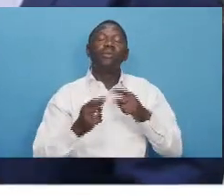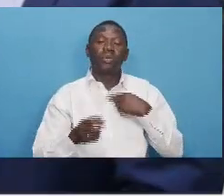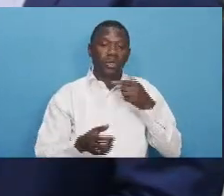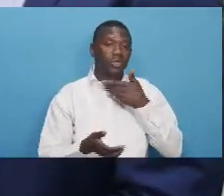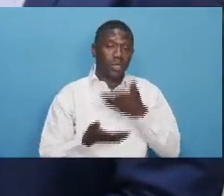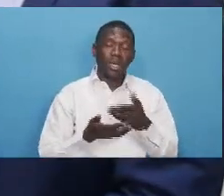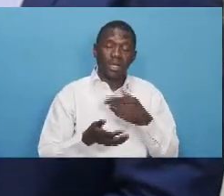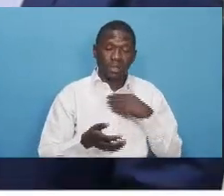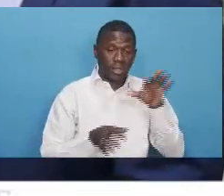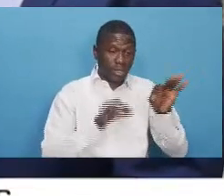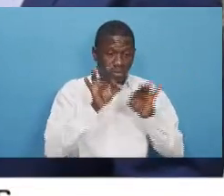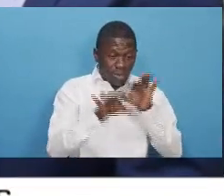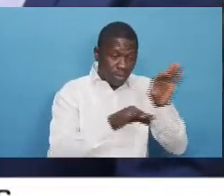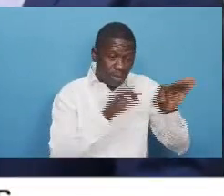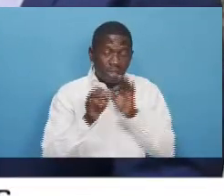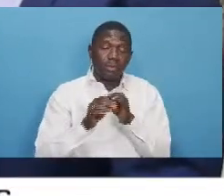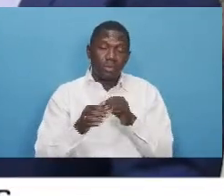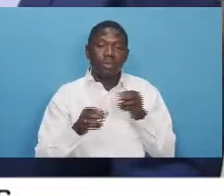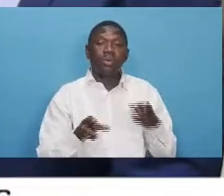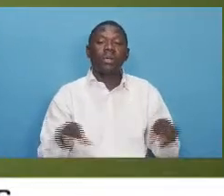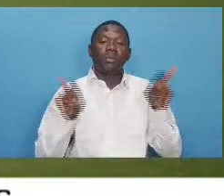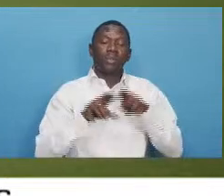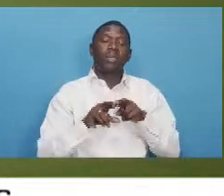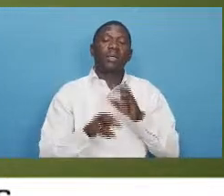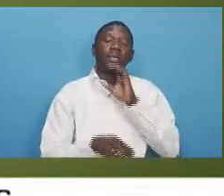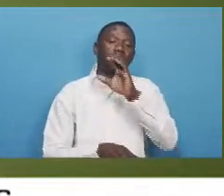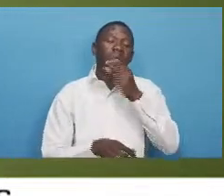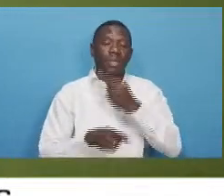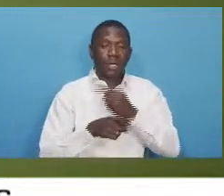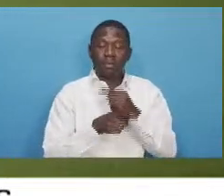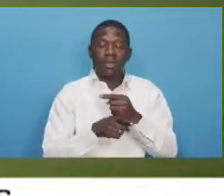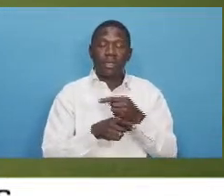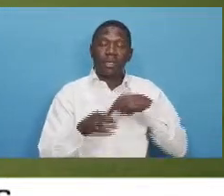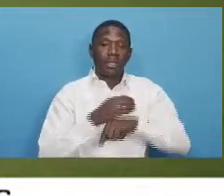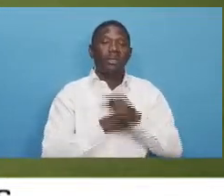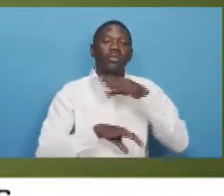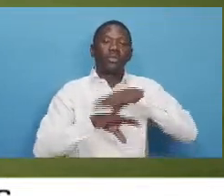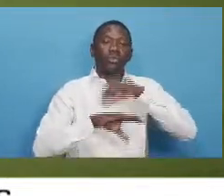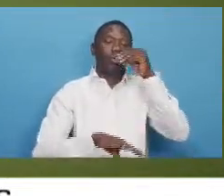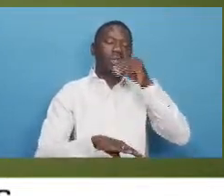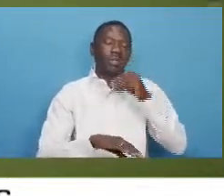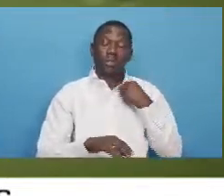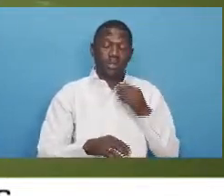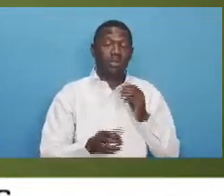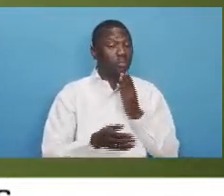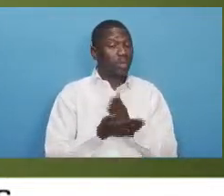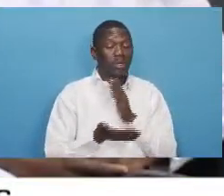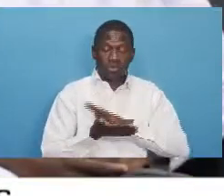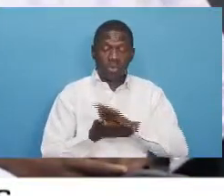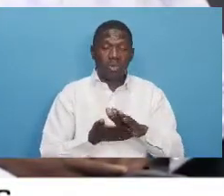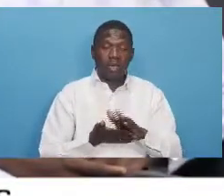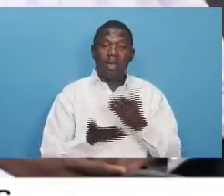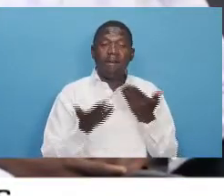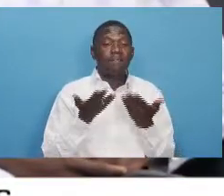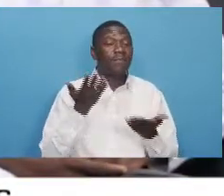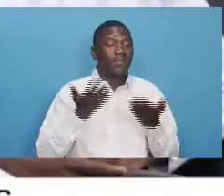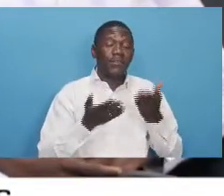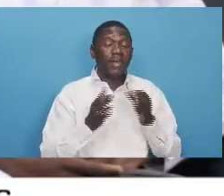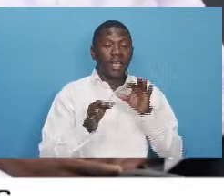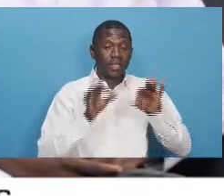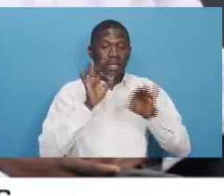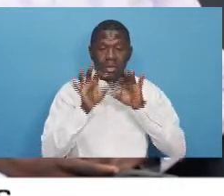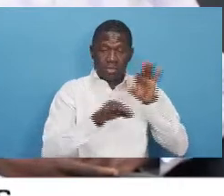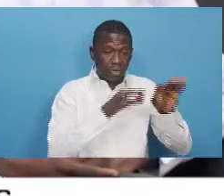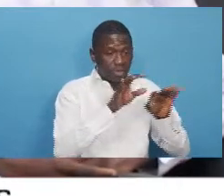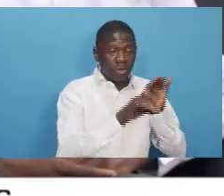team to represent the country in Sweden. This is to ensure a fair selection and to create equal opportunities between players in the Greater Banjul